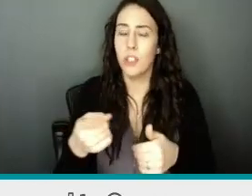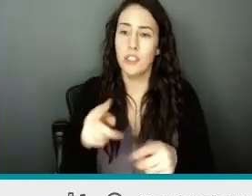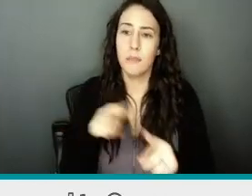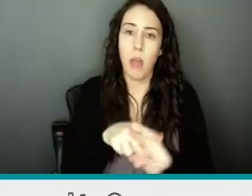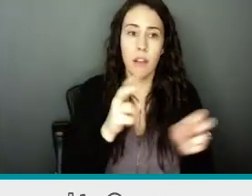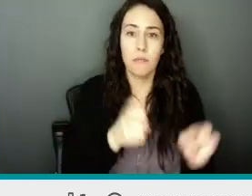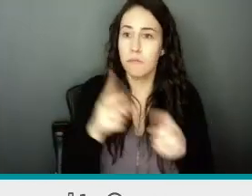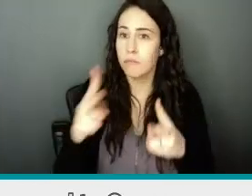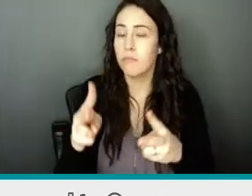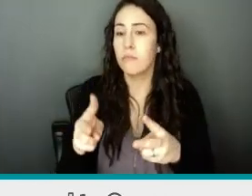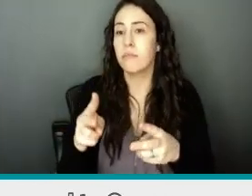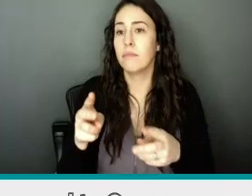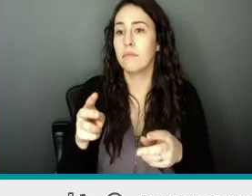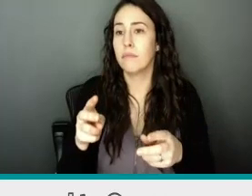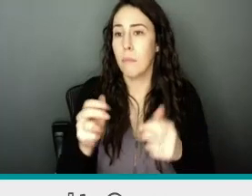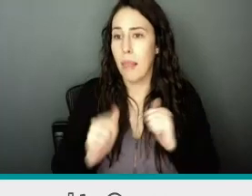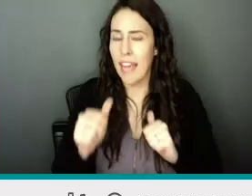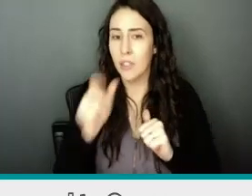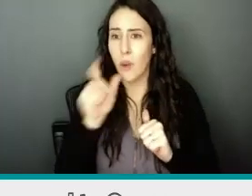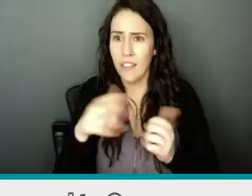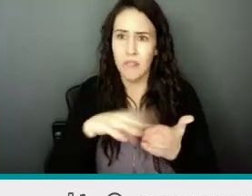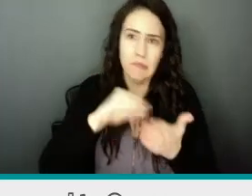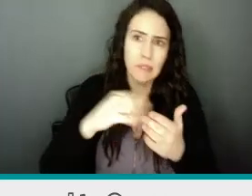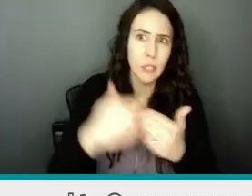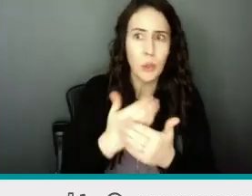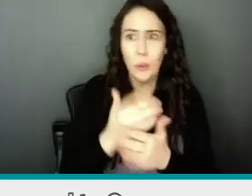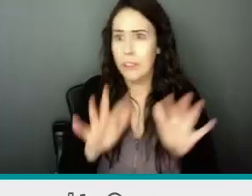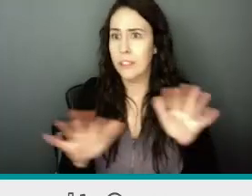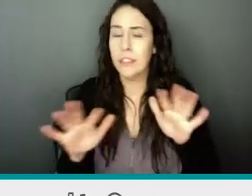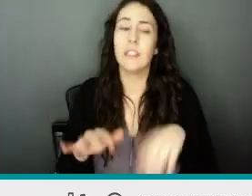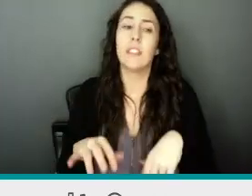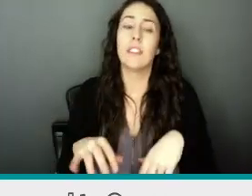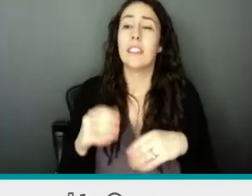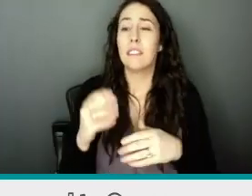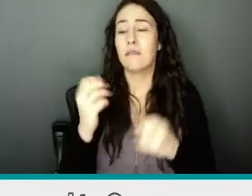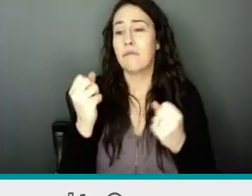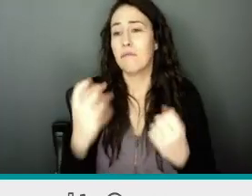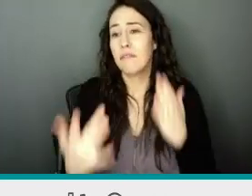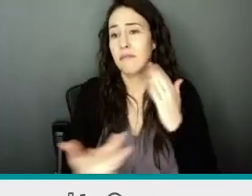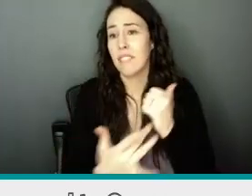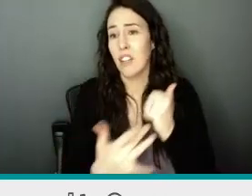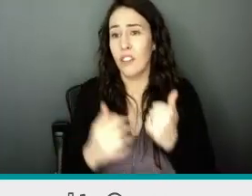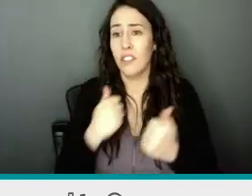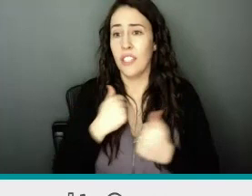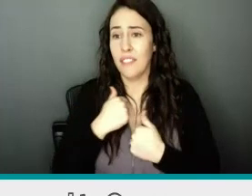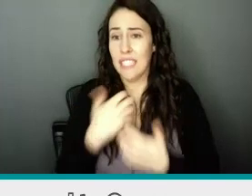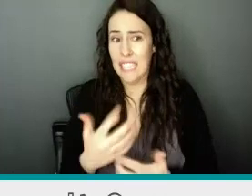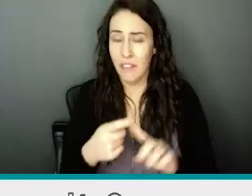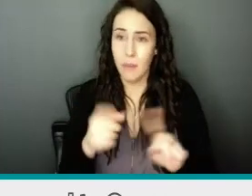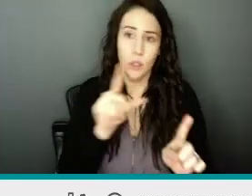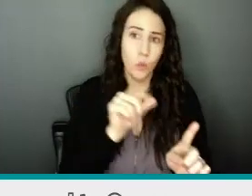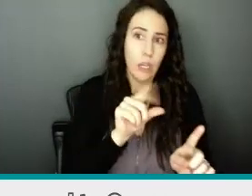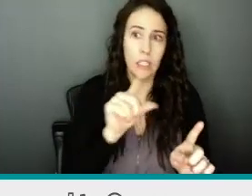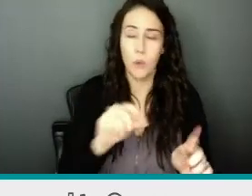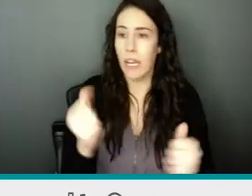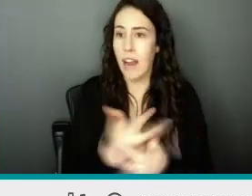have to learn something new. There is a lot of technology fatigue coming from kind of 2020 and everything going online